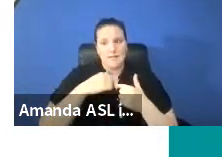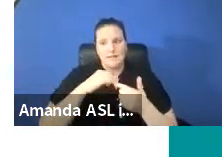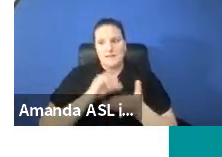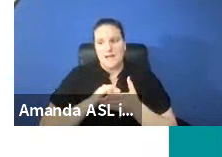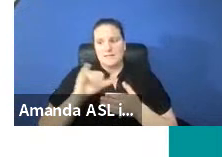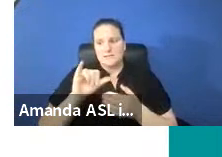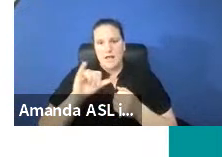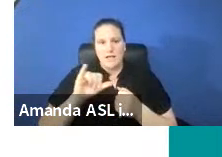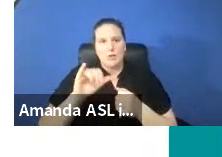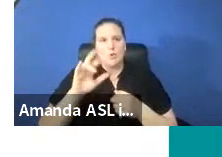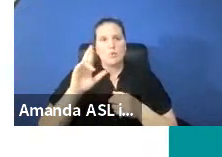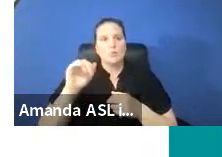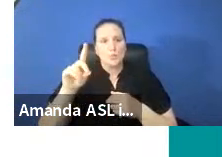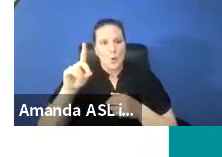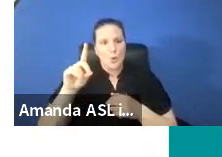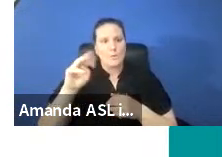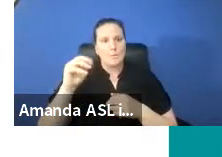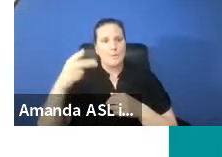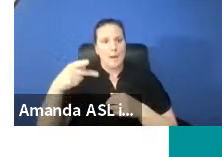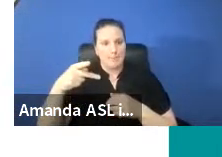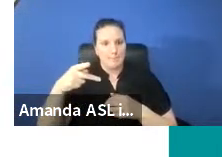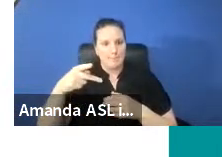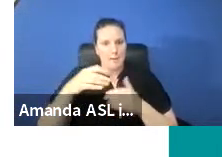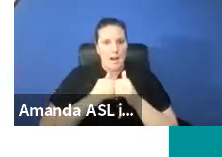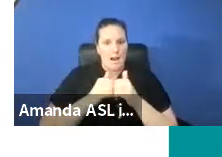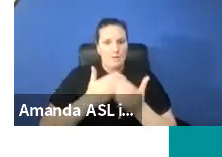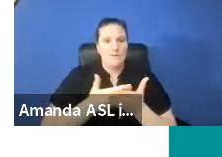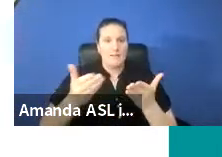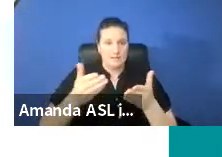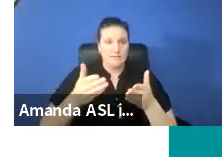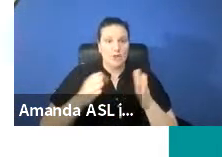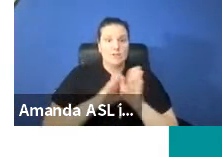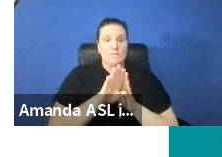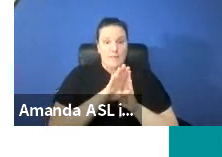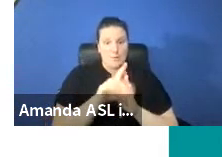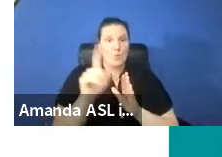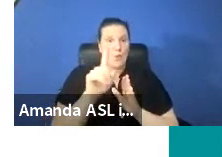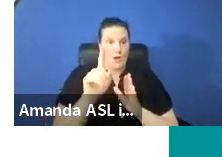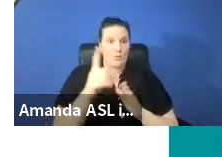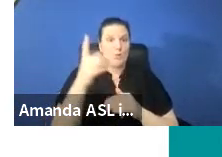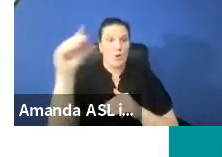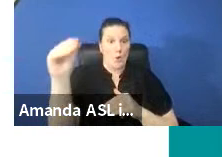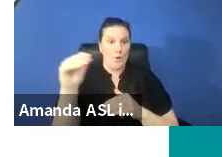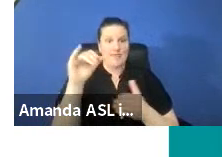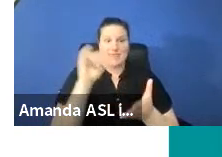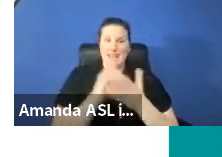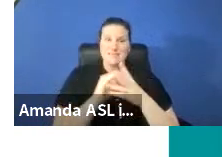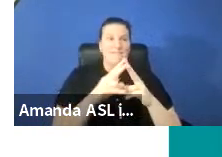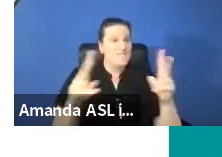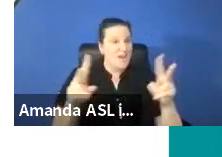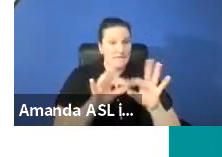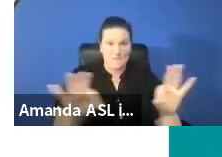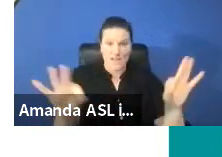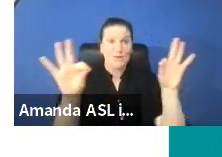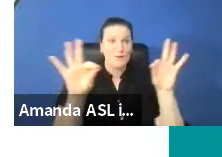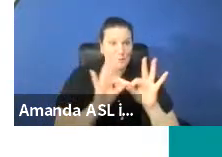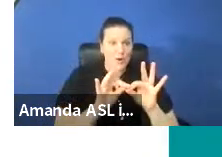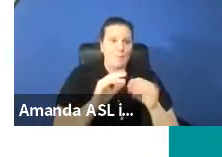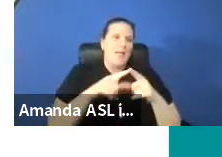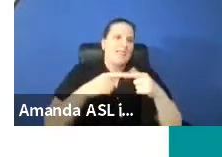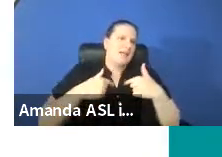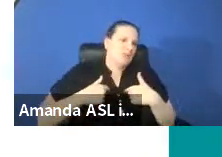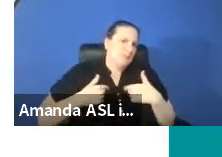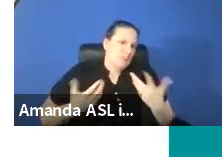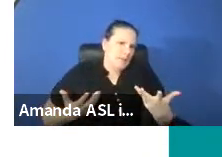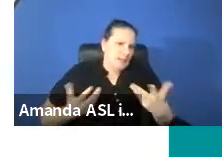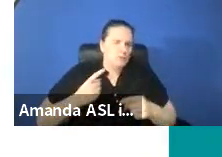a roadmap of how things are developing and where we're going would be very, very valuable. But that's just me,